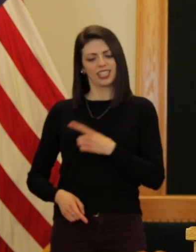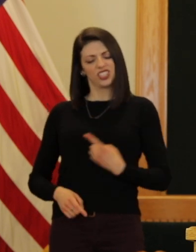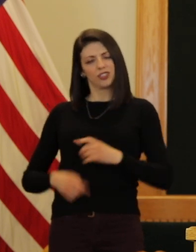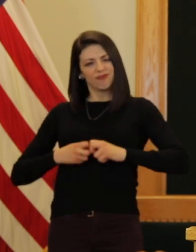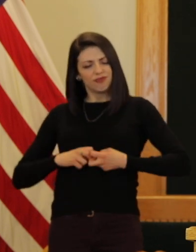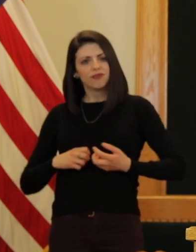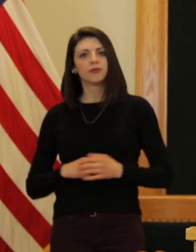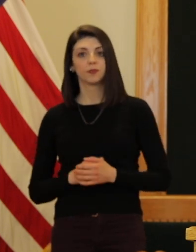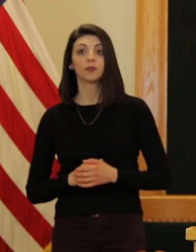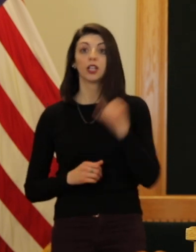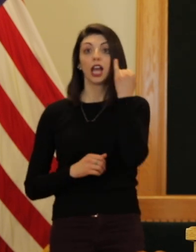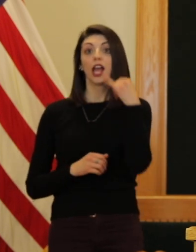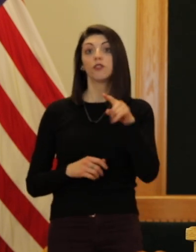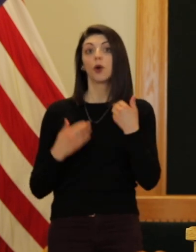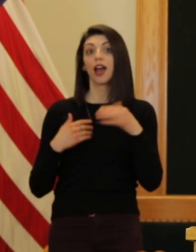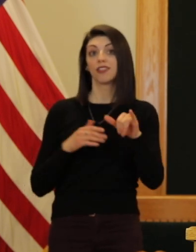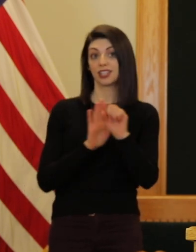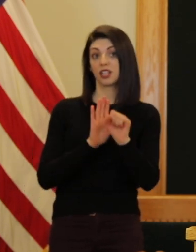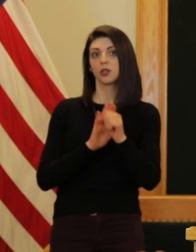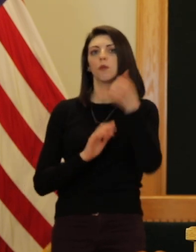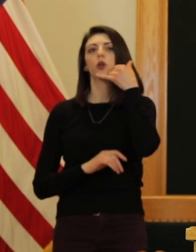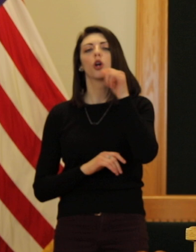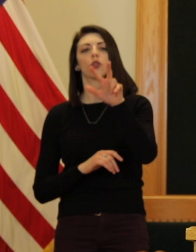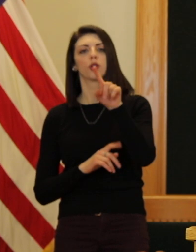provider or their health department at